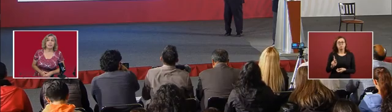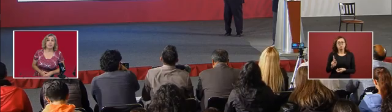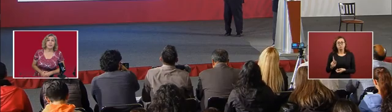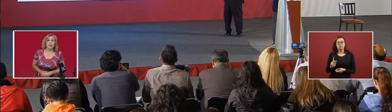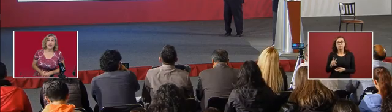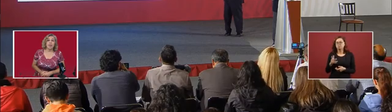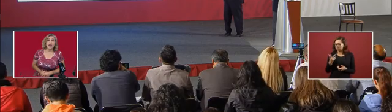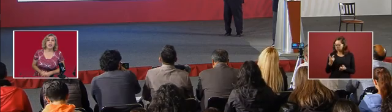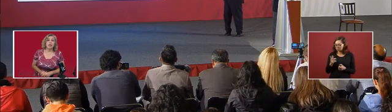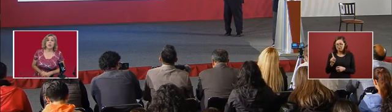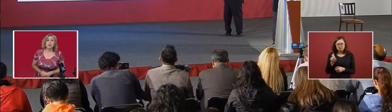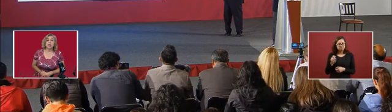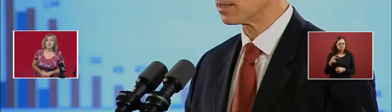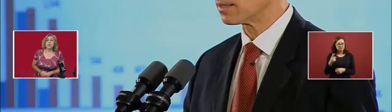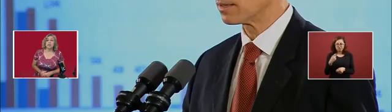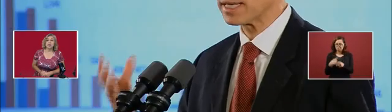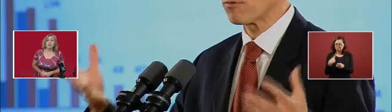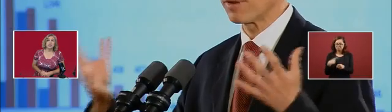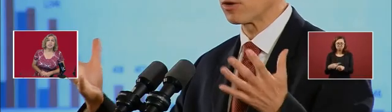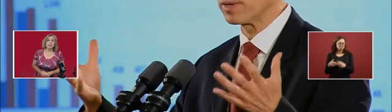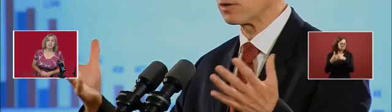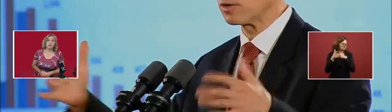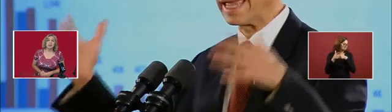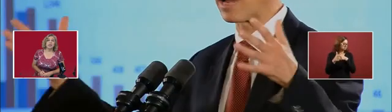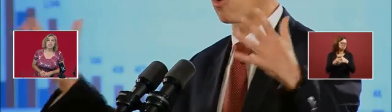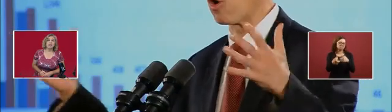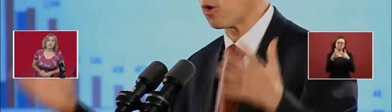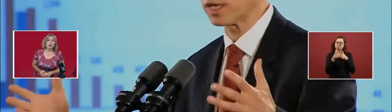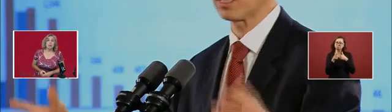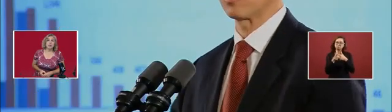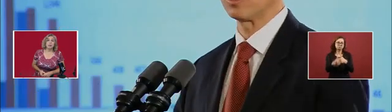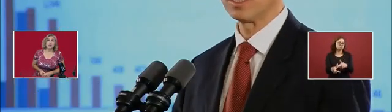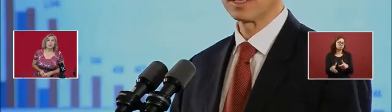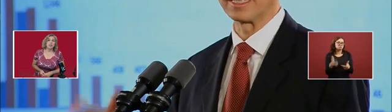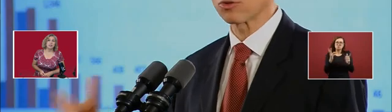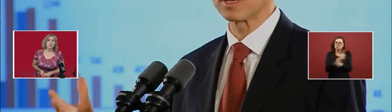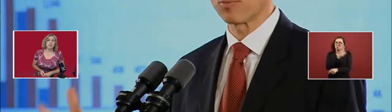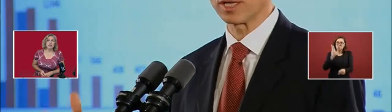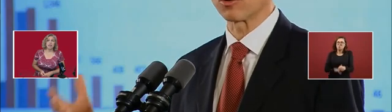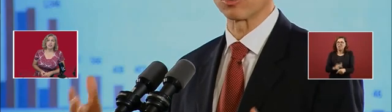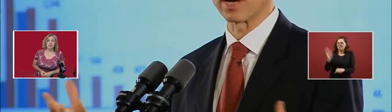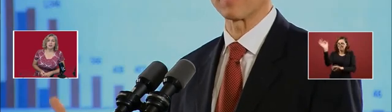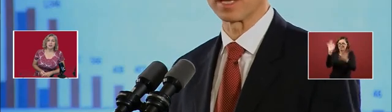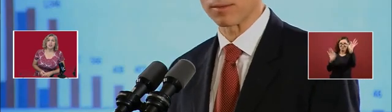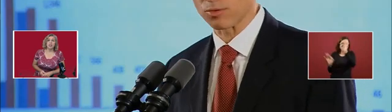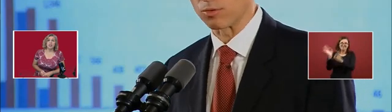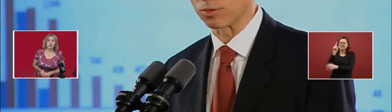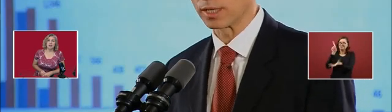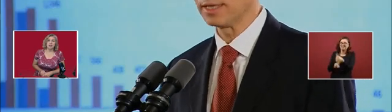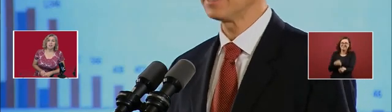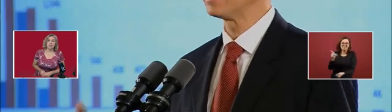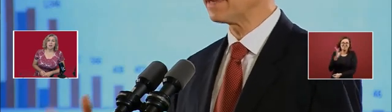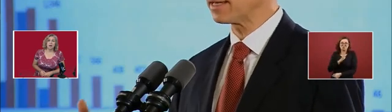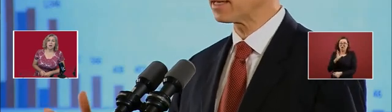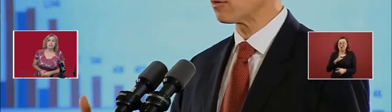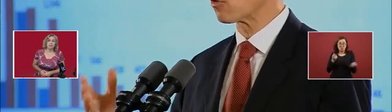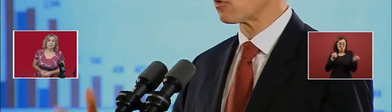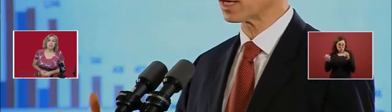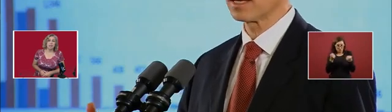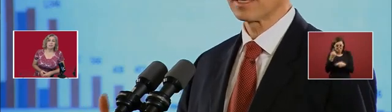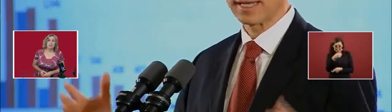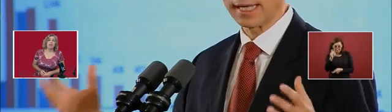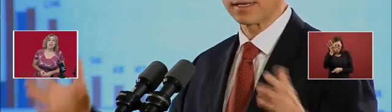returned 40 years ago, and so it's returned with a fervor. And for the last 12 years